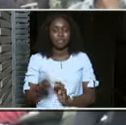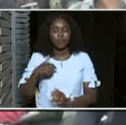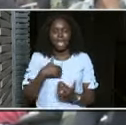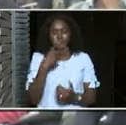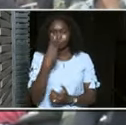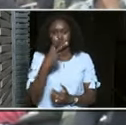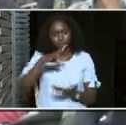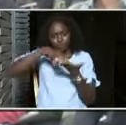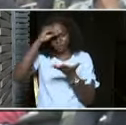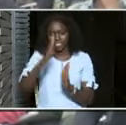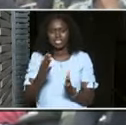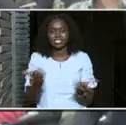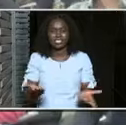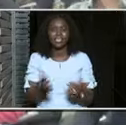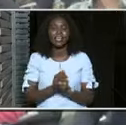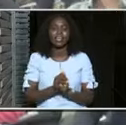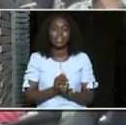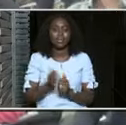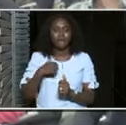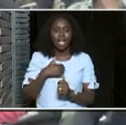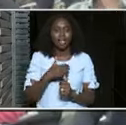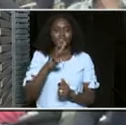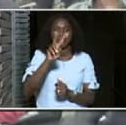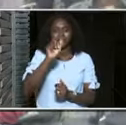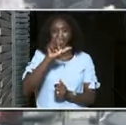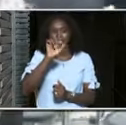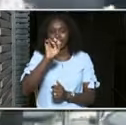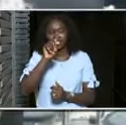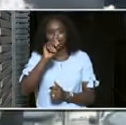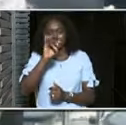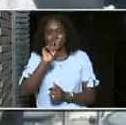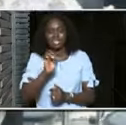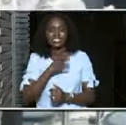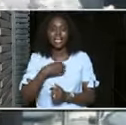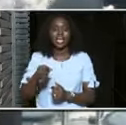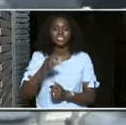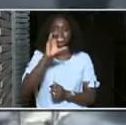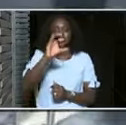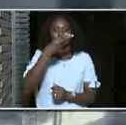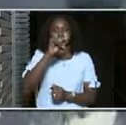on standby. We would have Valentine and Chisom. Valentine, let's hear you.